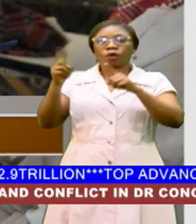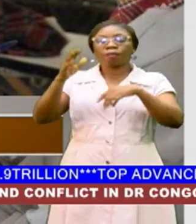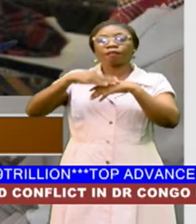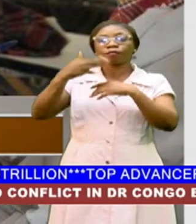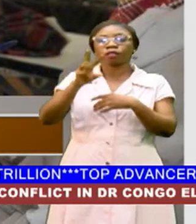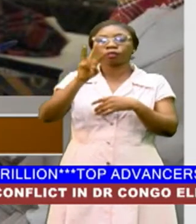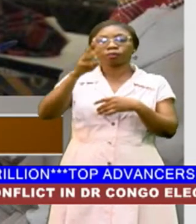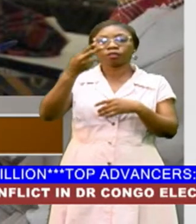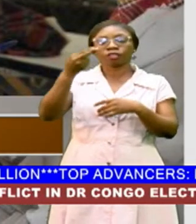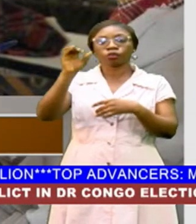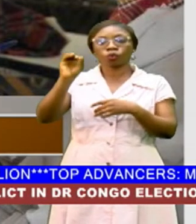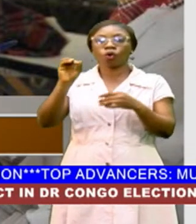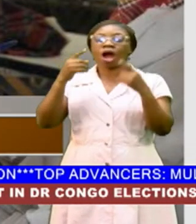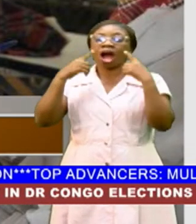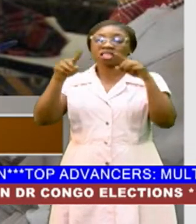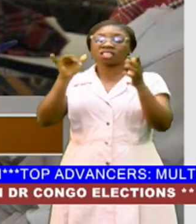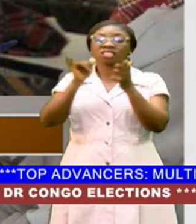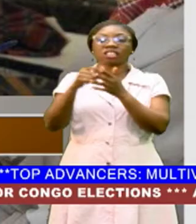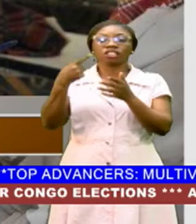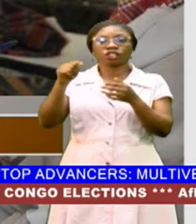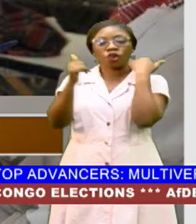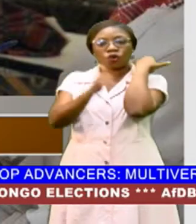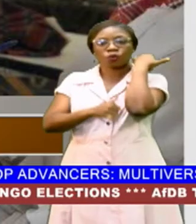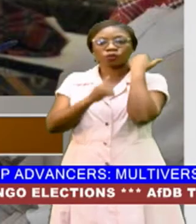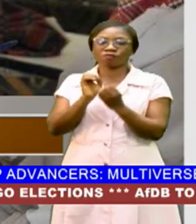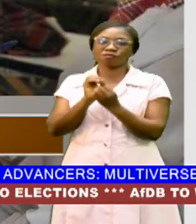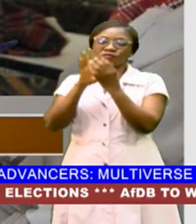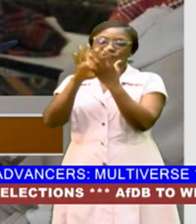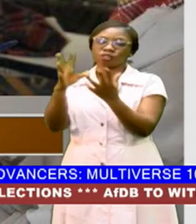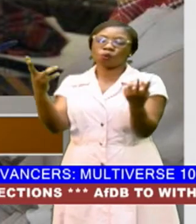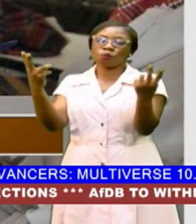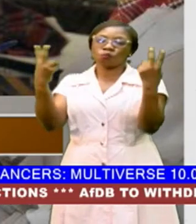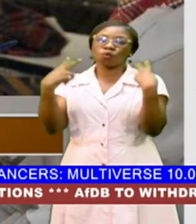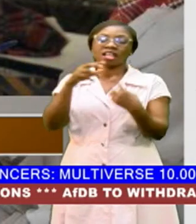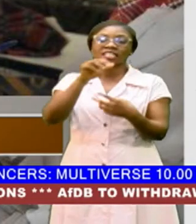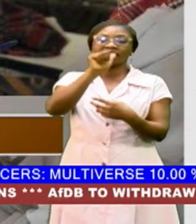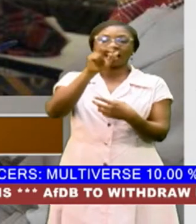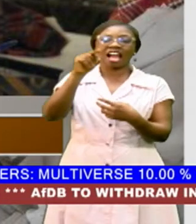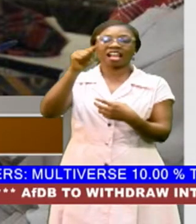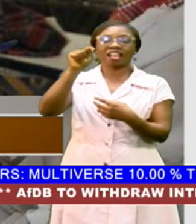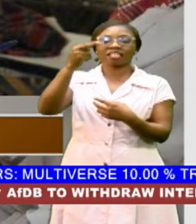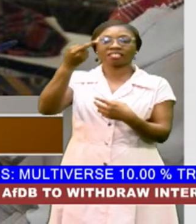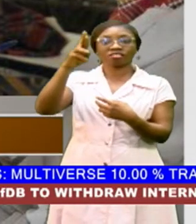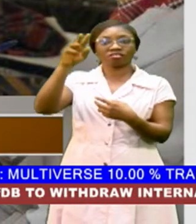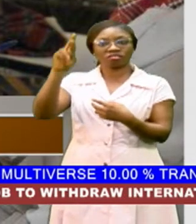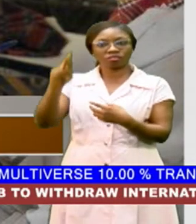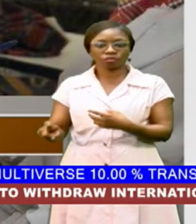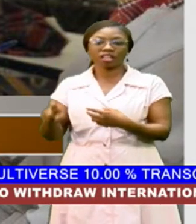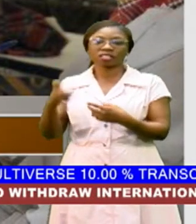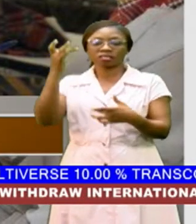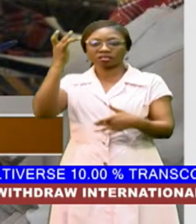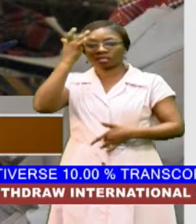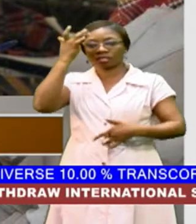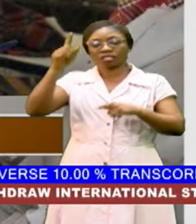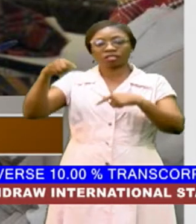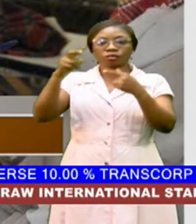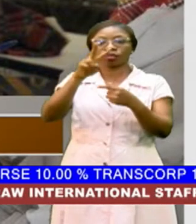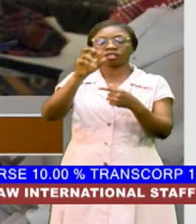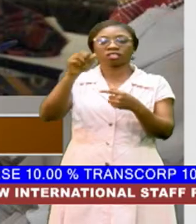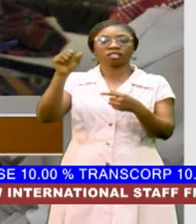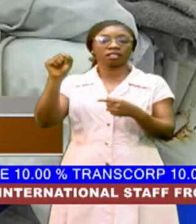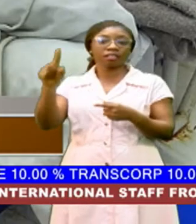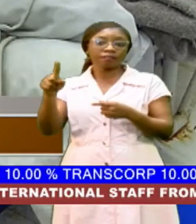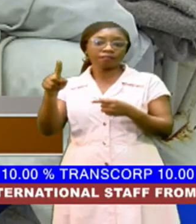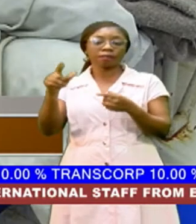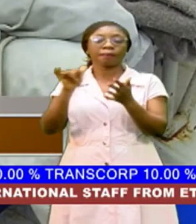WHO announced that the country was facing its worst anthrax outbreak since 2011. According to the WHO,